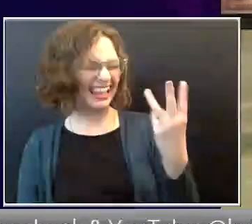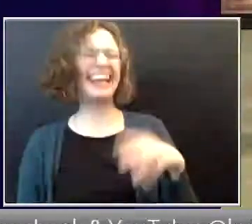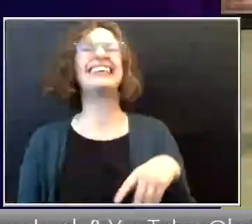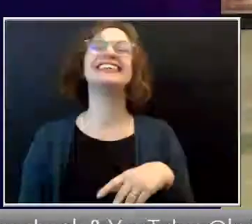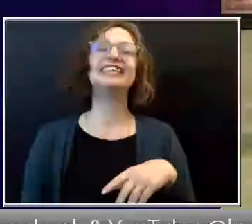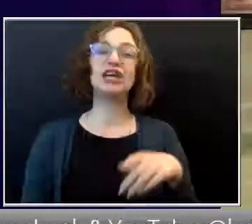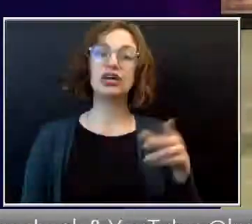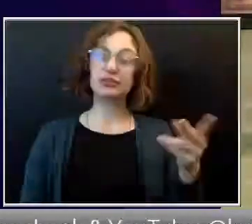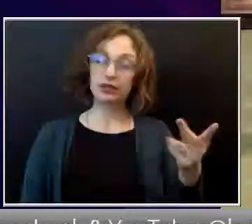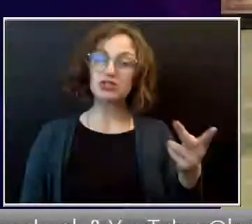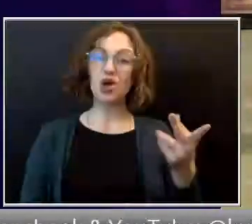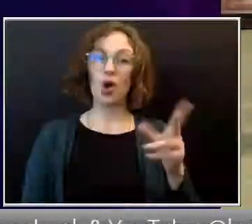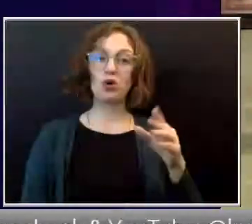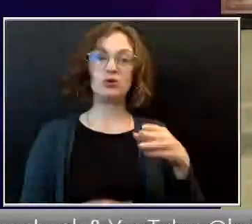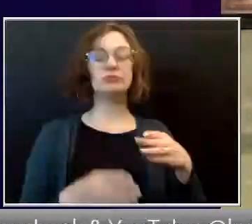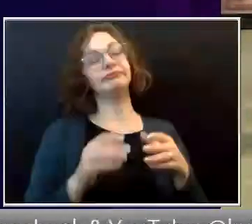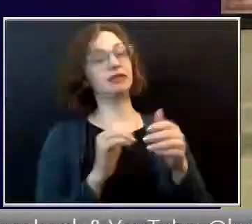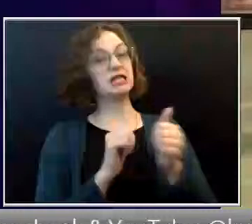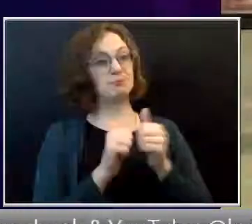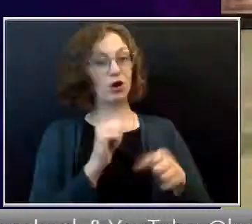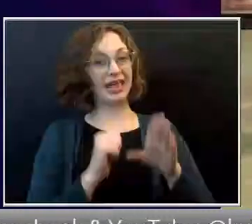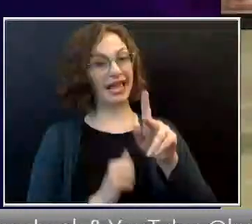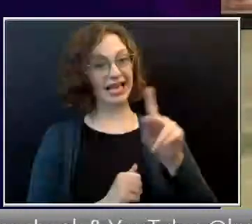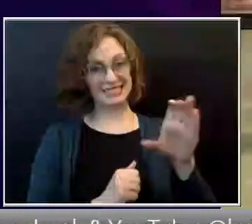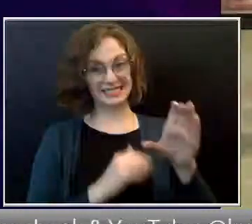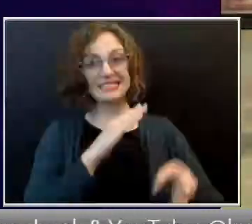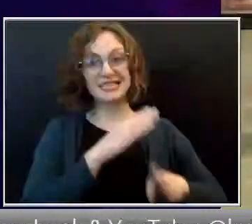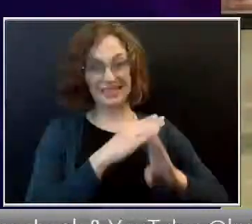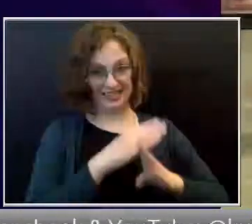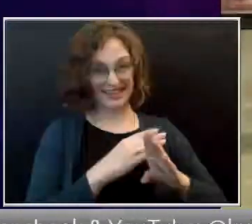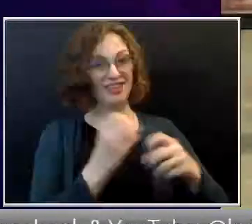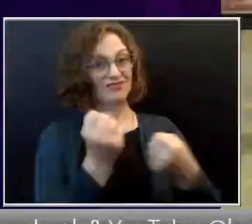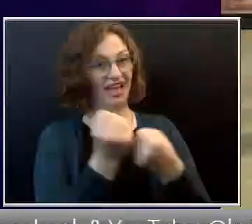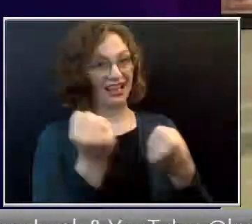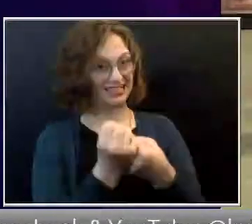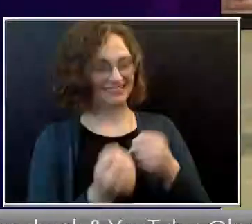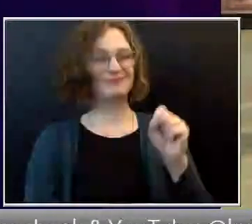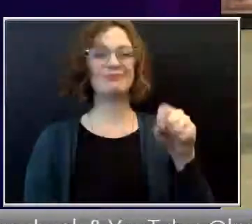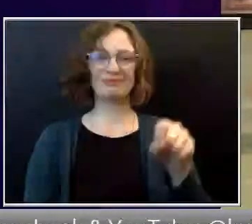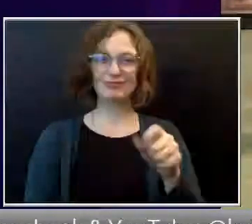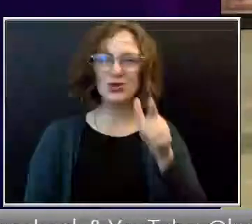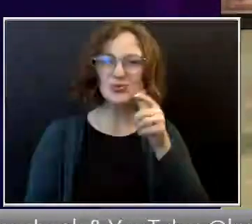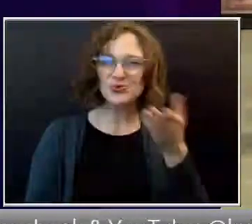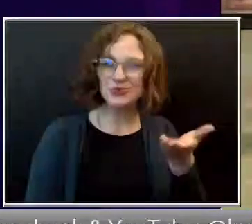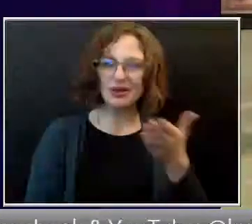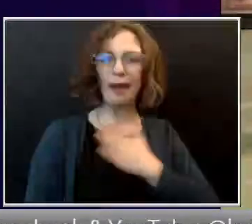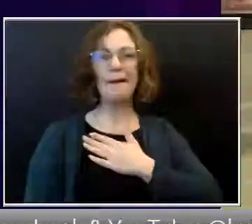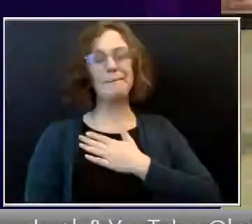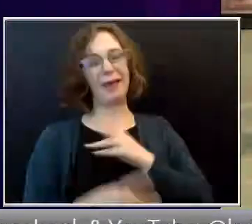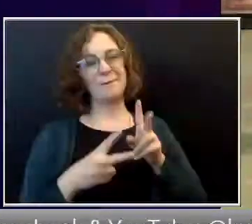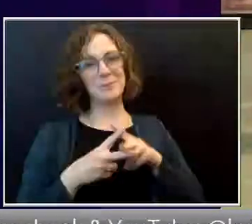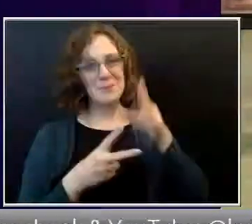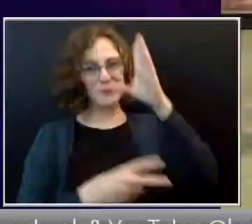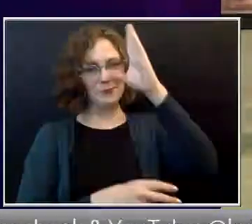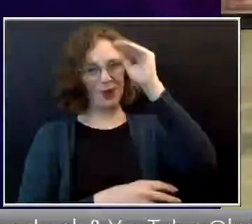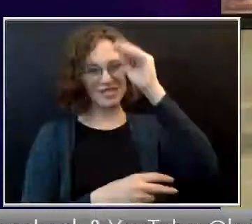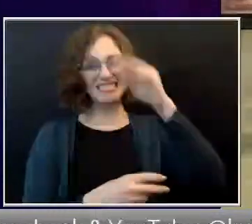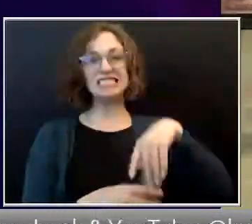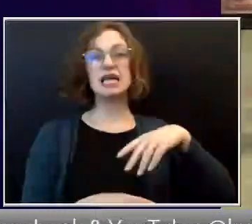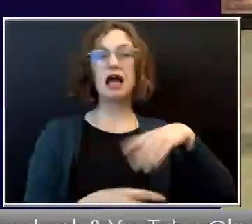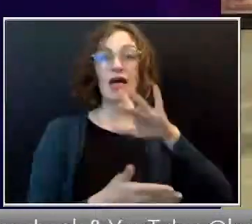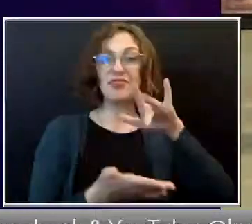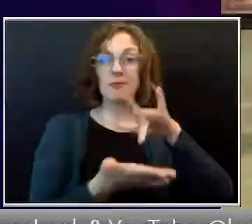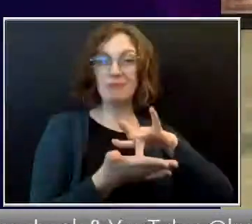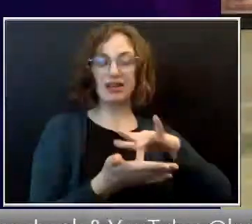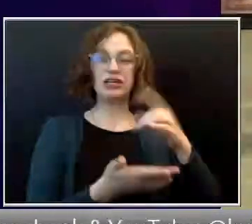big sporting KC fans. And who are you here with? Again, our boys, and then there's the guy in the middle next to me is Dr. Jackson. He's an ER doc here